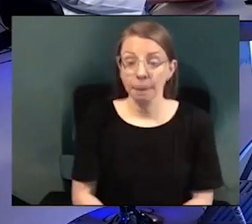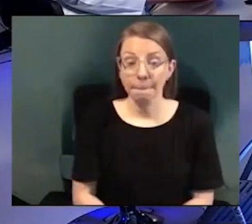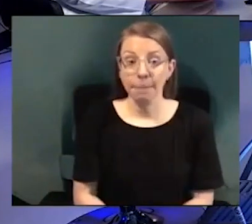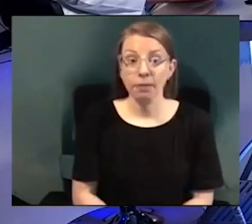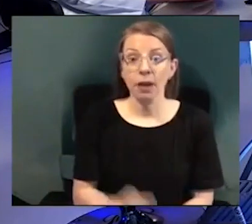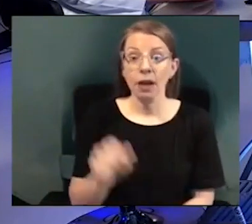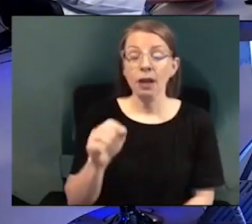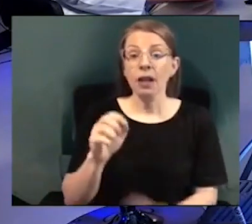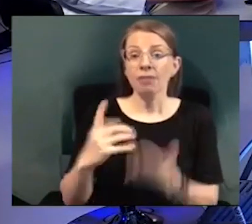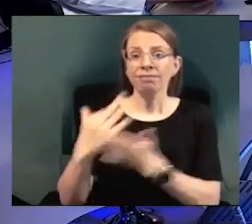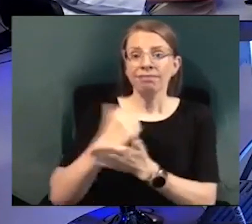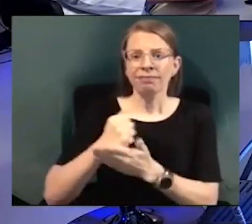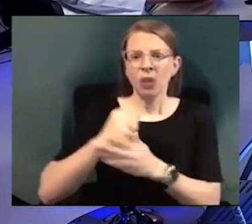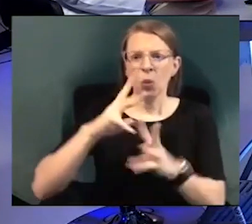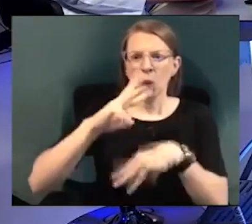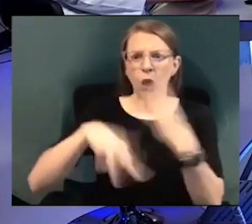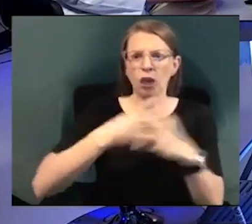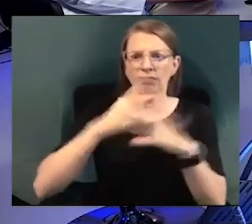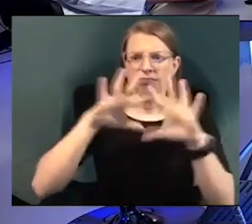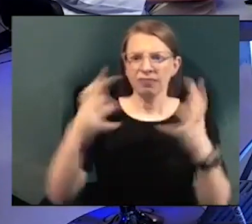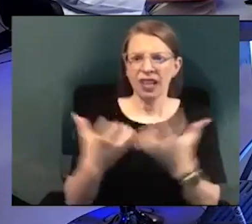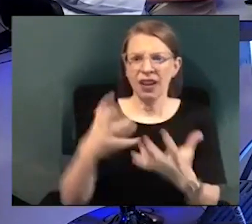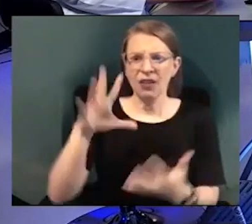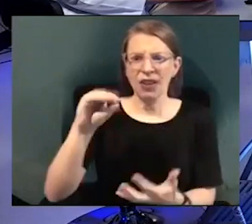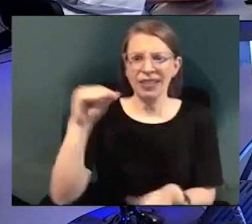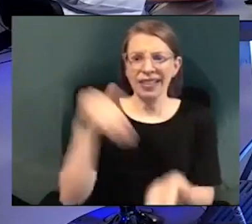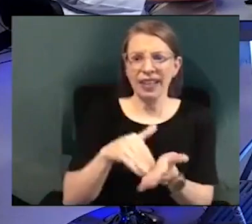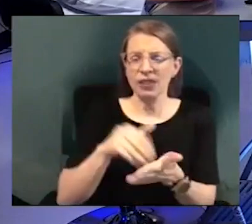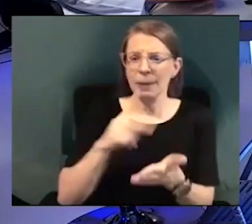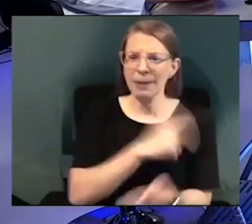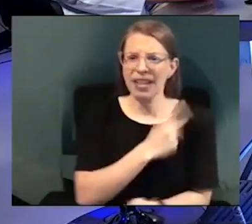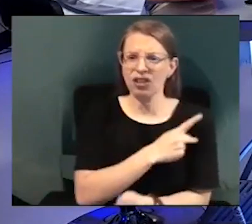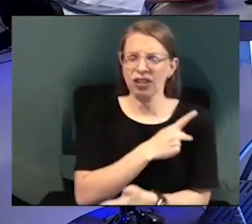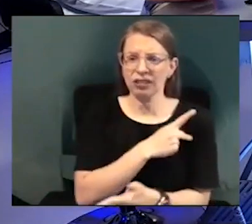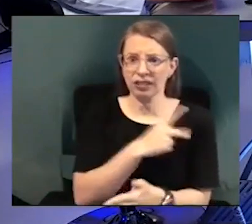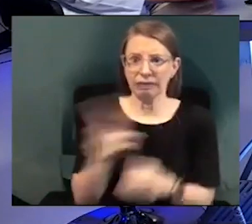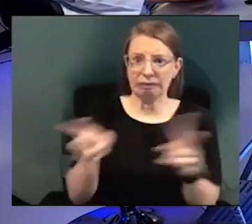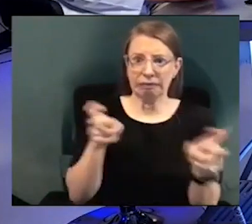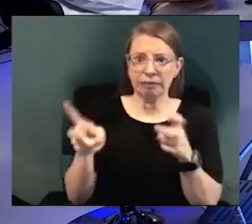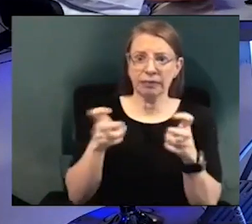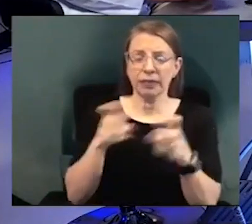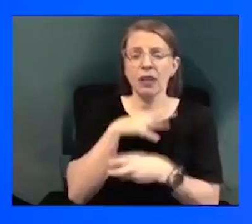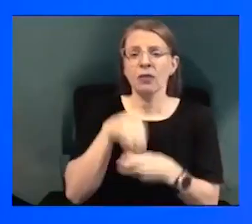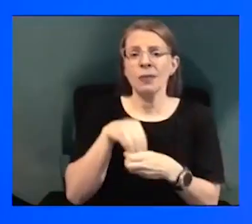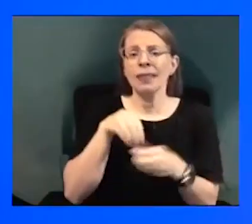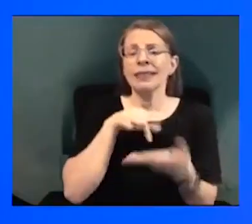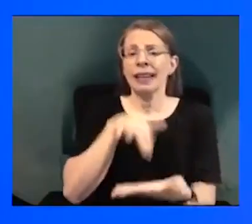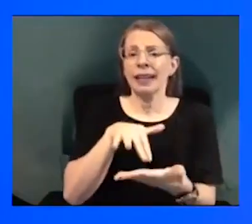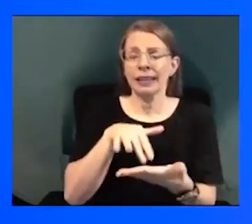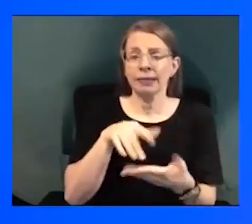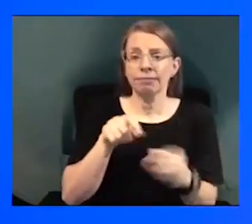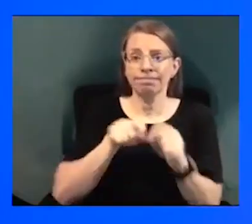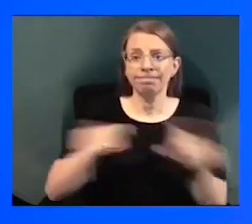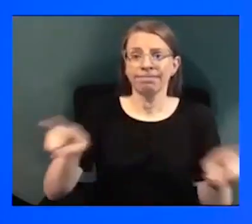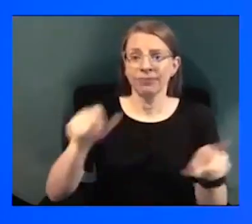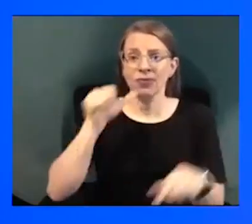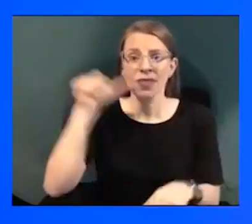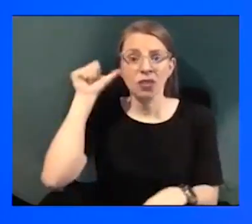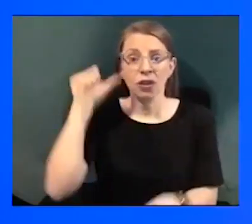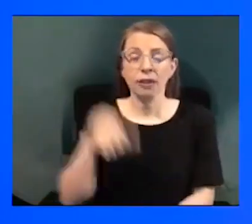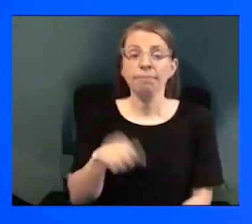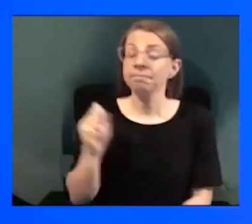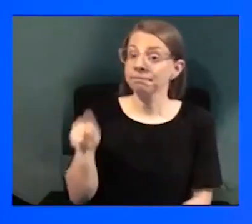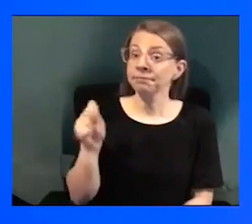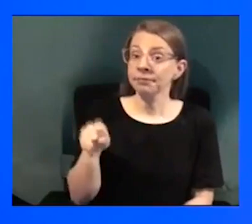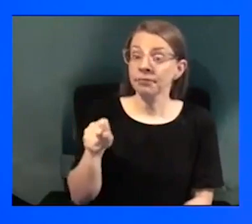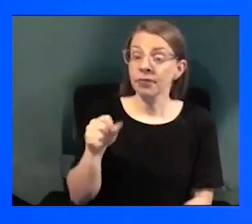was 50,000 patients around the world or whatever. It's a good number. Just came out yesterday, I think. Yeah, and again, I think it all has to do with not just the